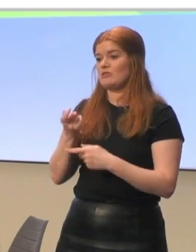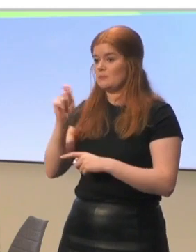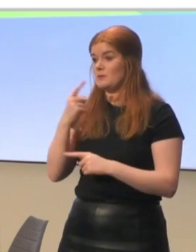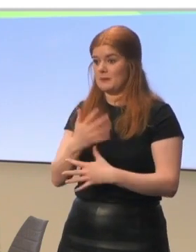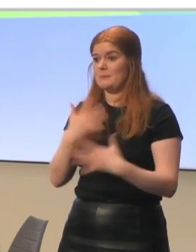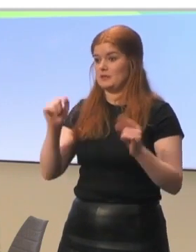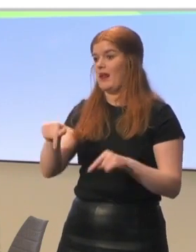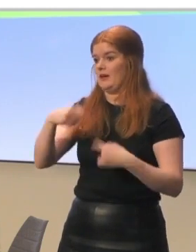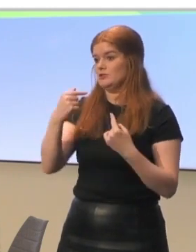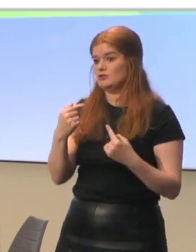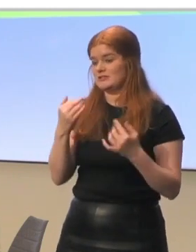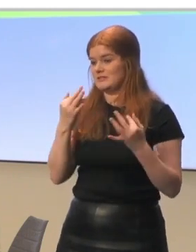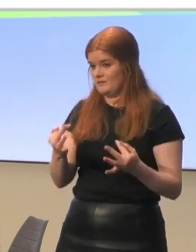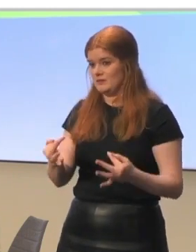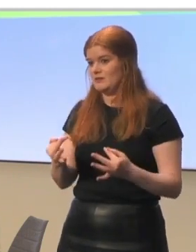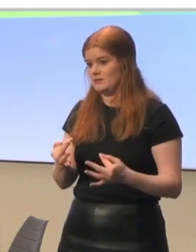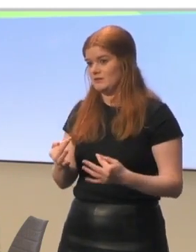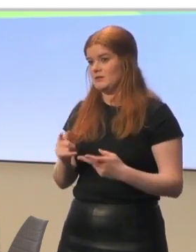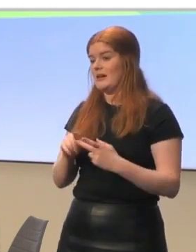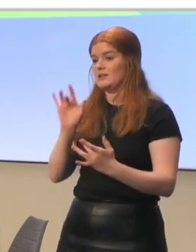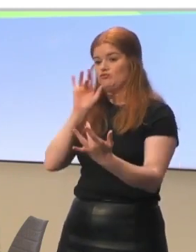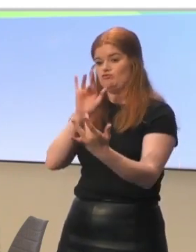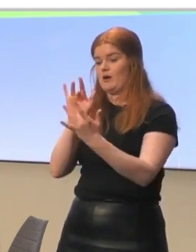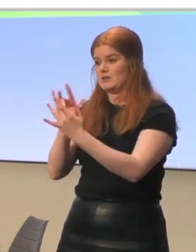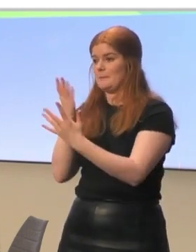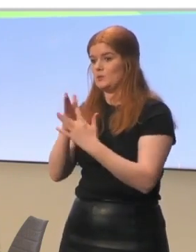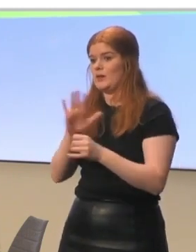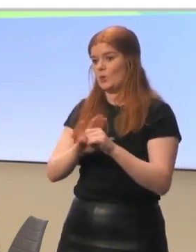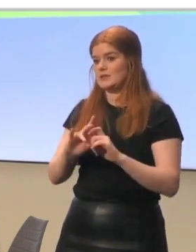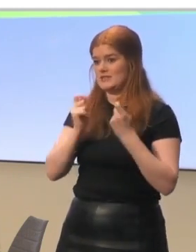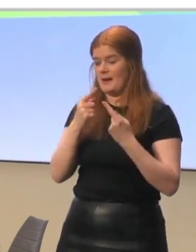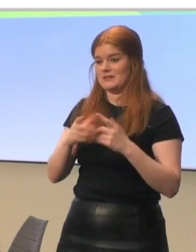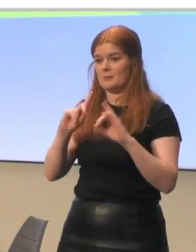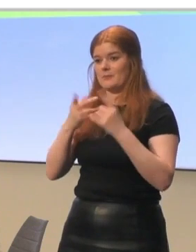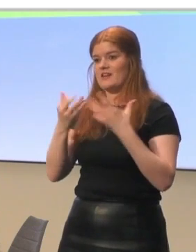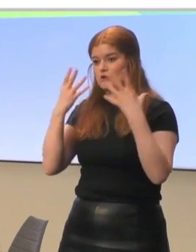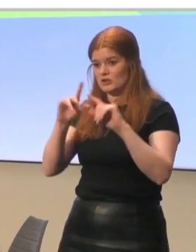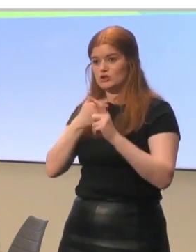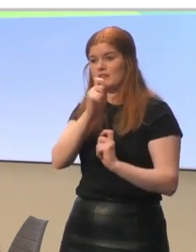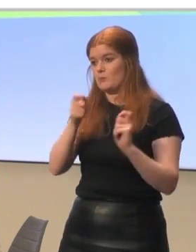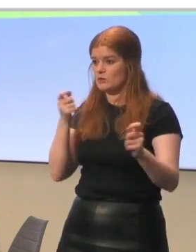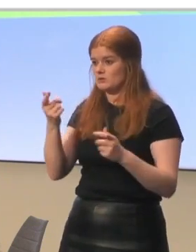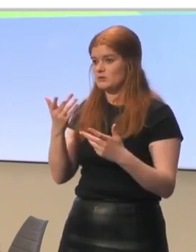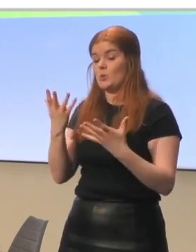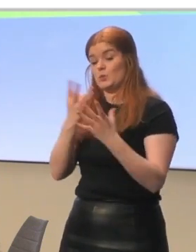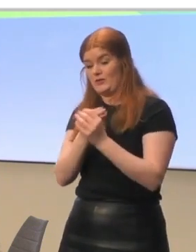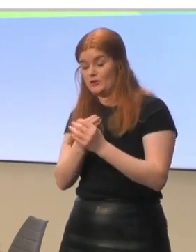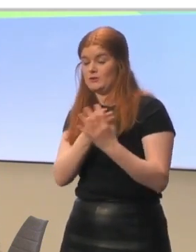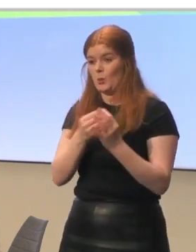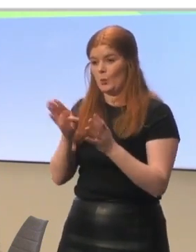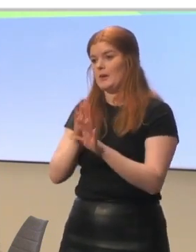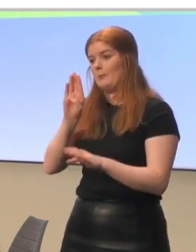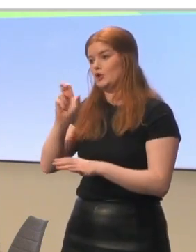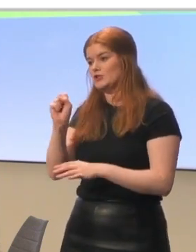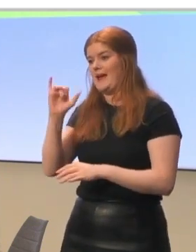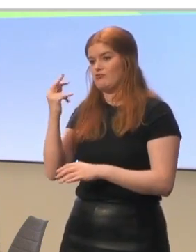challenge. The direct contact between the local teams and the Department of Education and Transport, together with assigned bus éireann